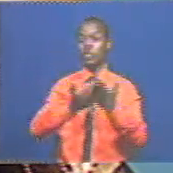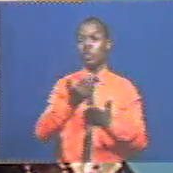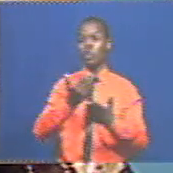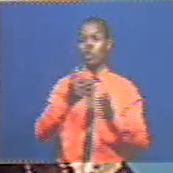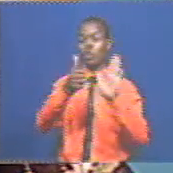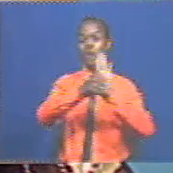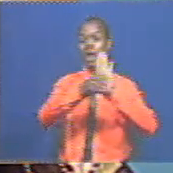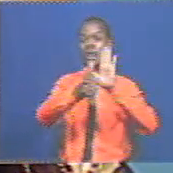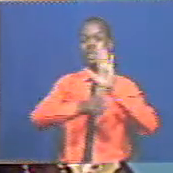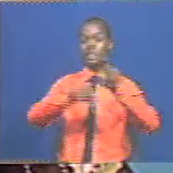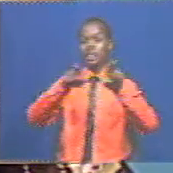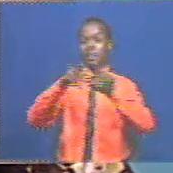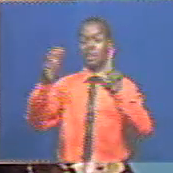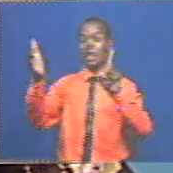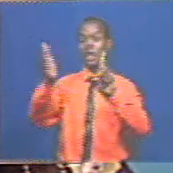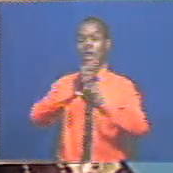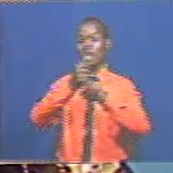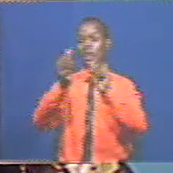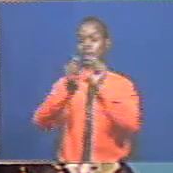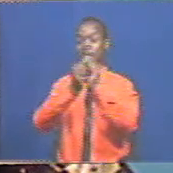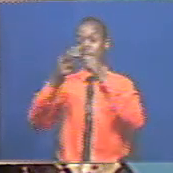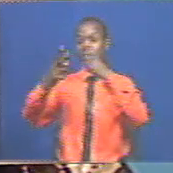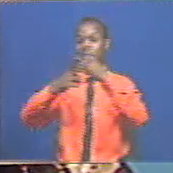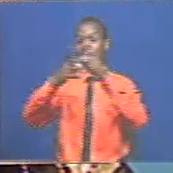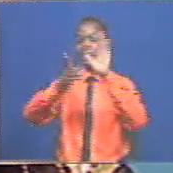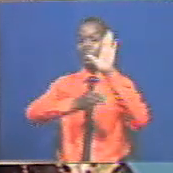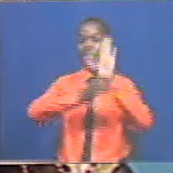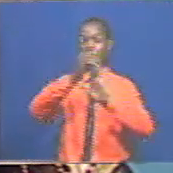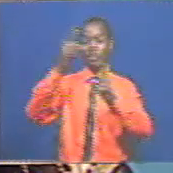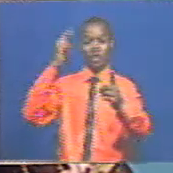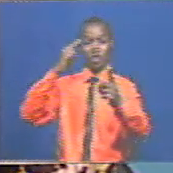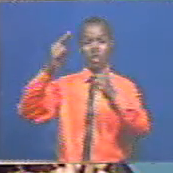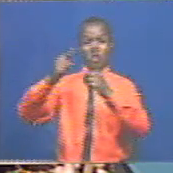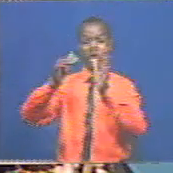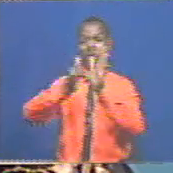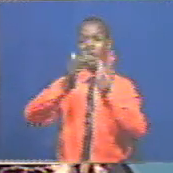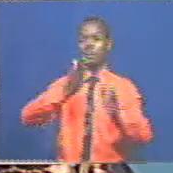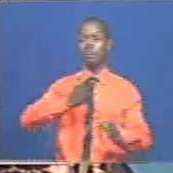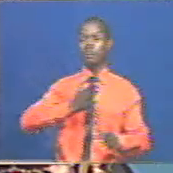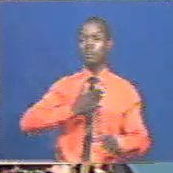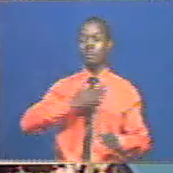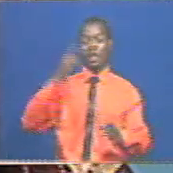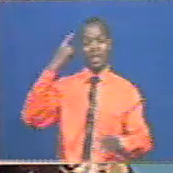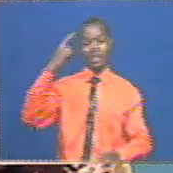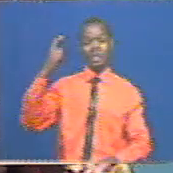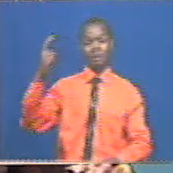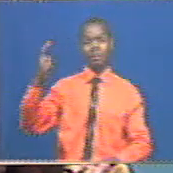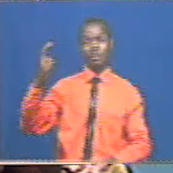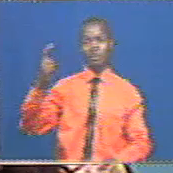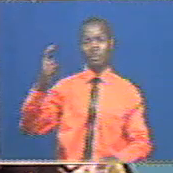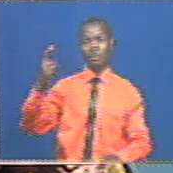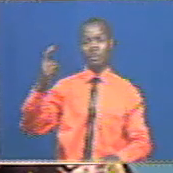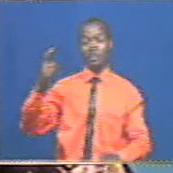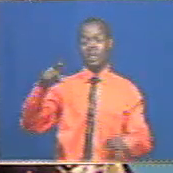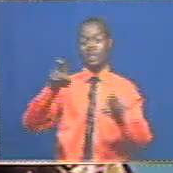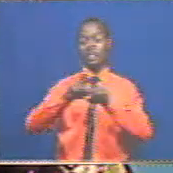achieve the 17 sustainable development goal that is my my dream as an executive director we